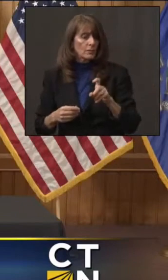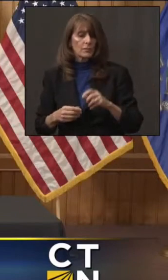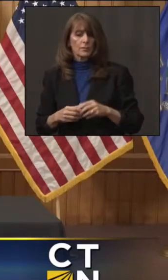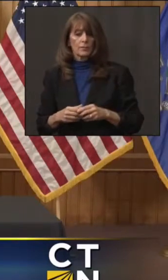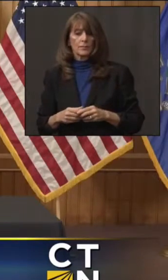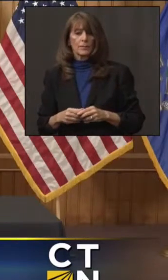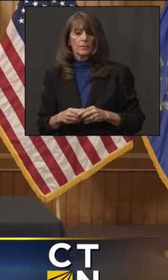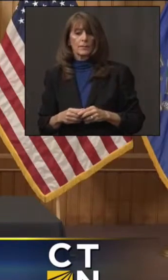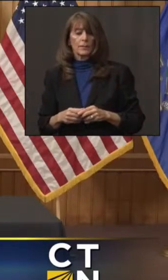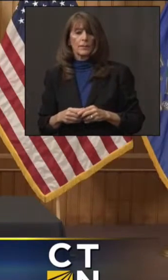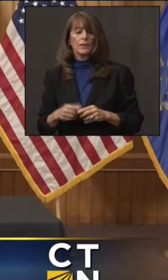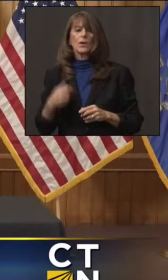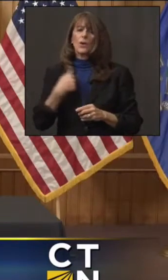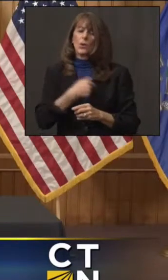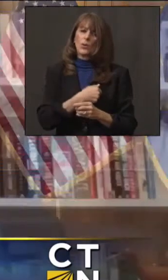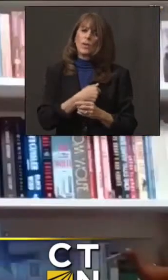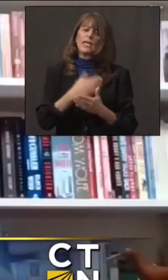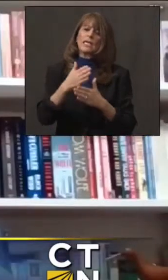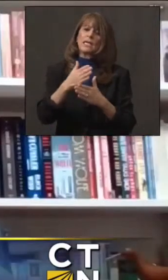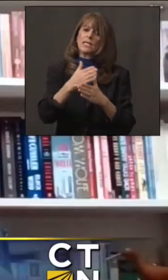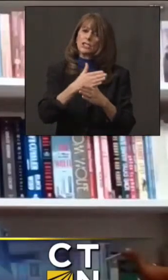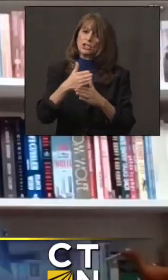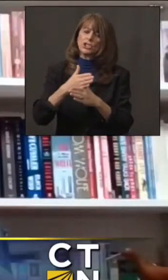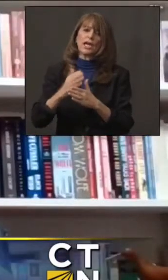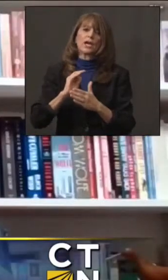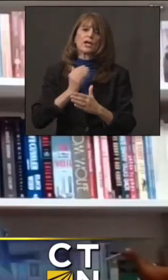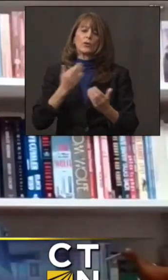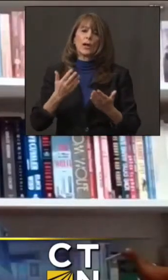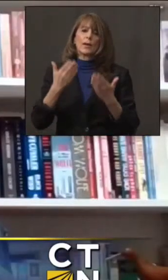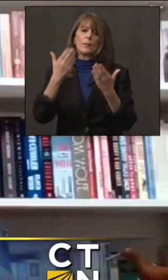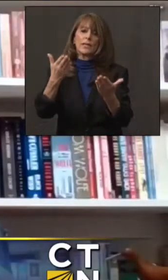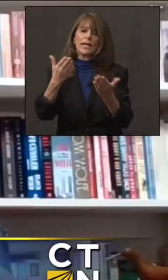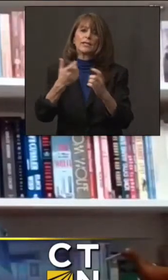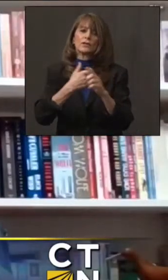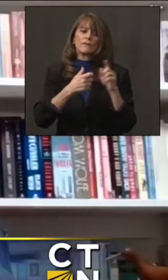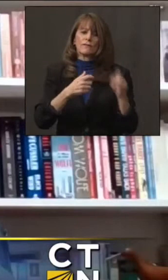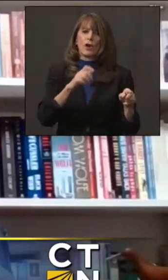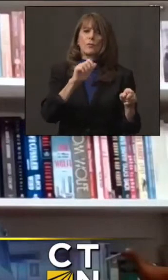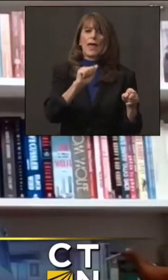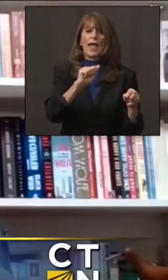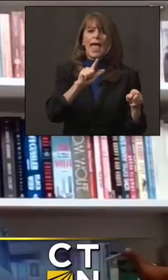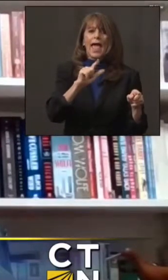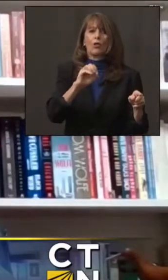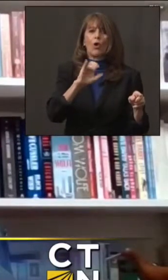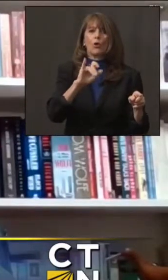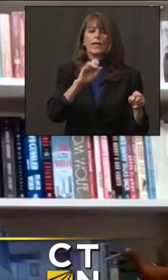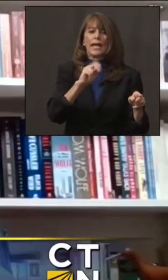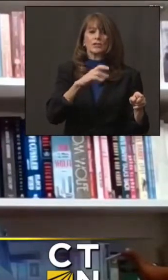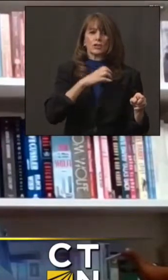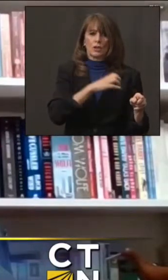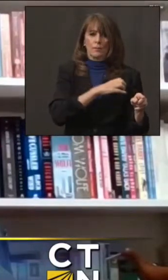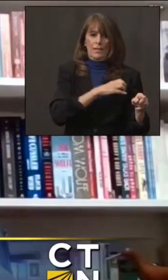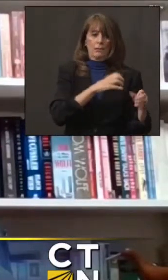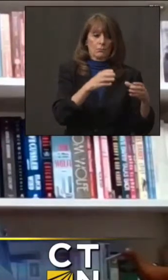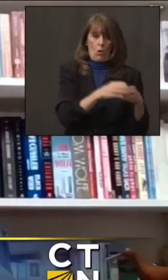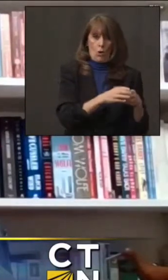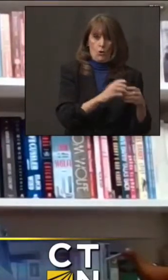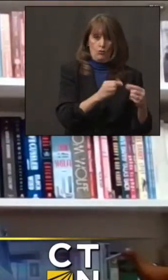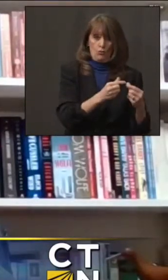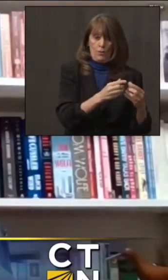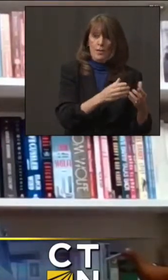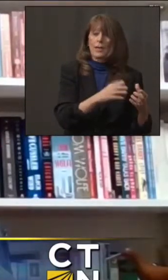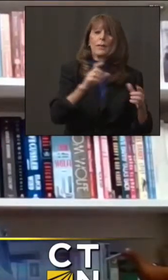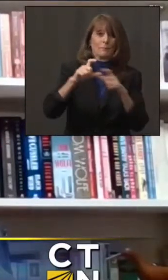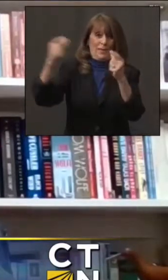We shared the recommendations from the allocation subcommittee with the larger advisory group and asked for